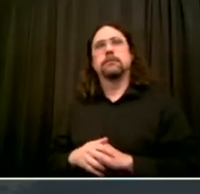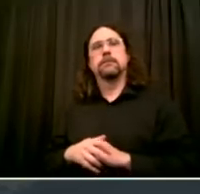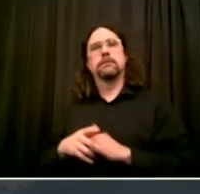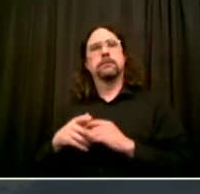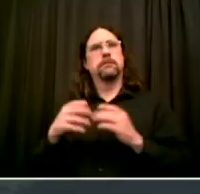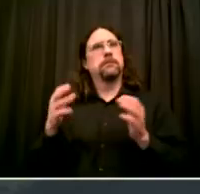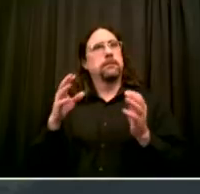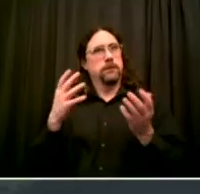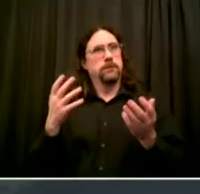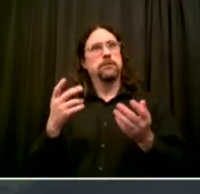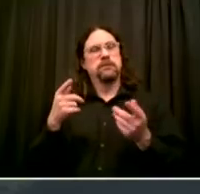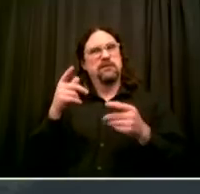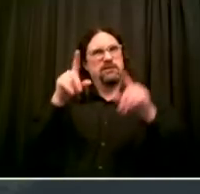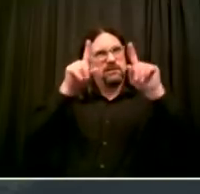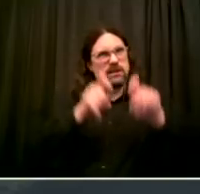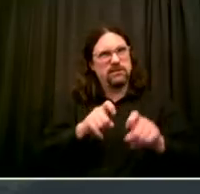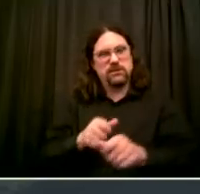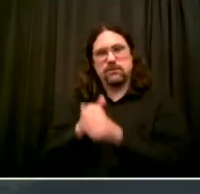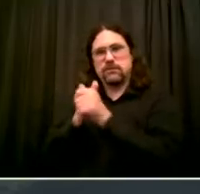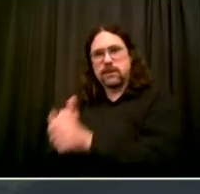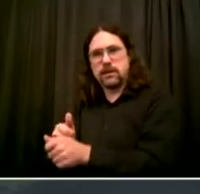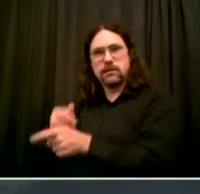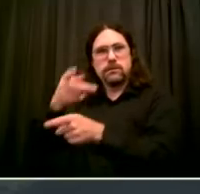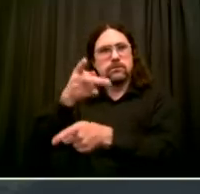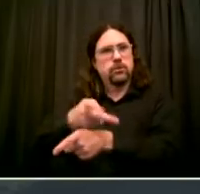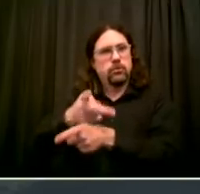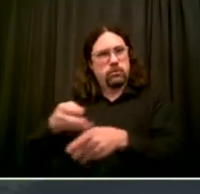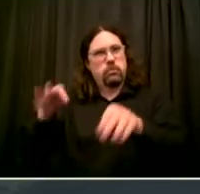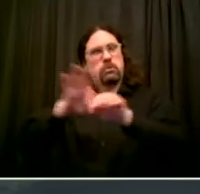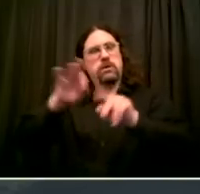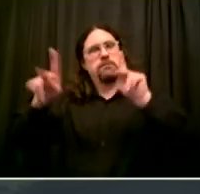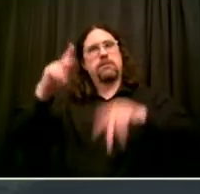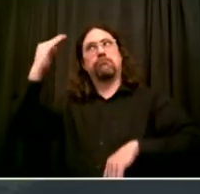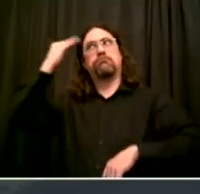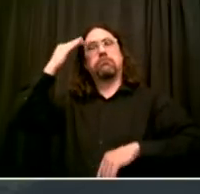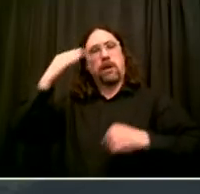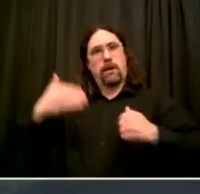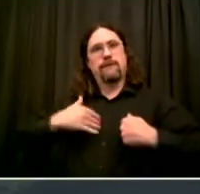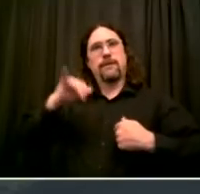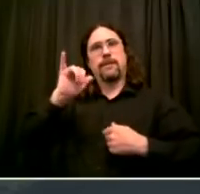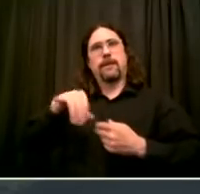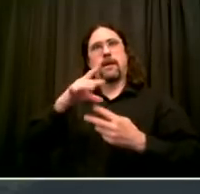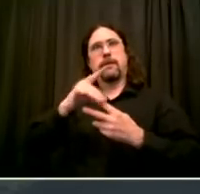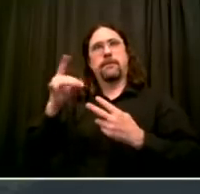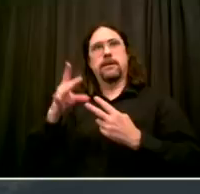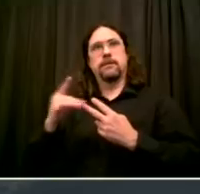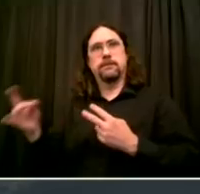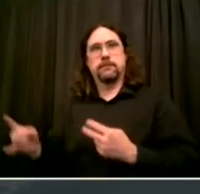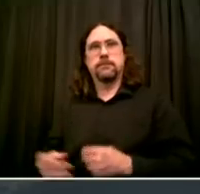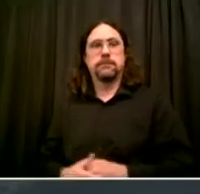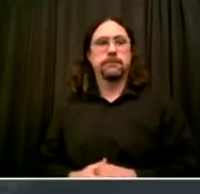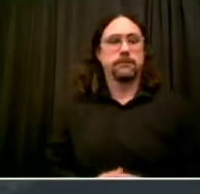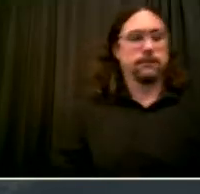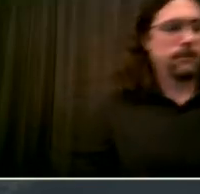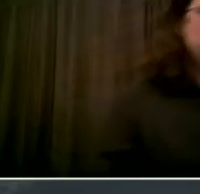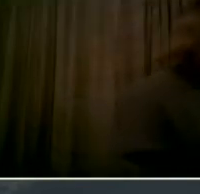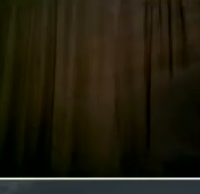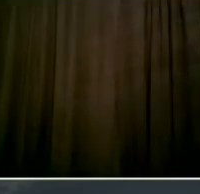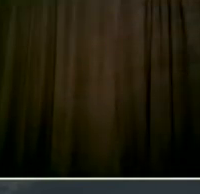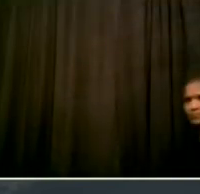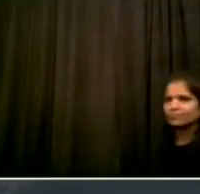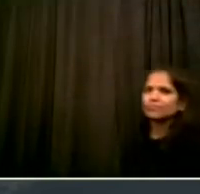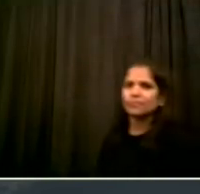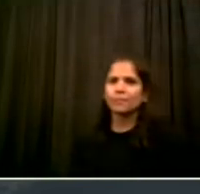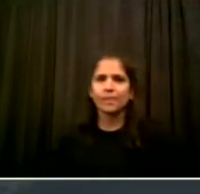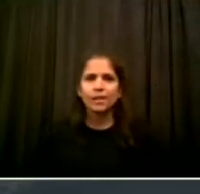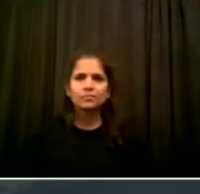Now, we want to make sure, as this whole initiative keeps growing, that we're always listening for what people need, people from different types of communities.